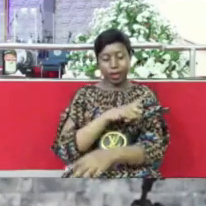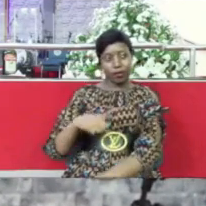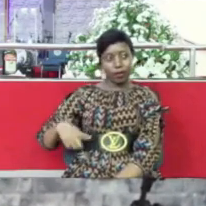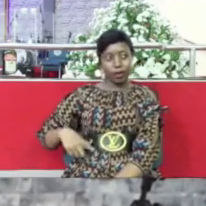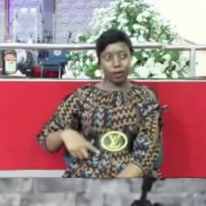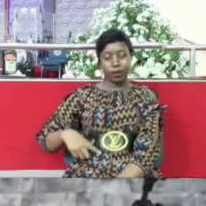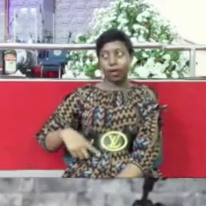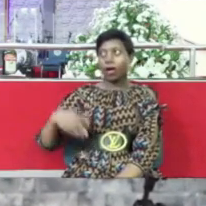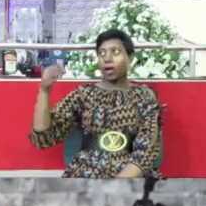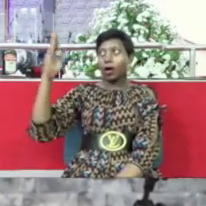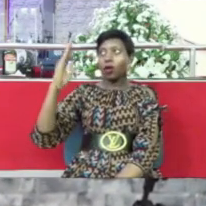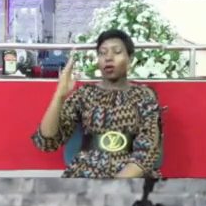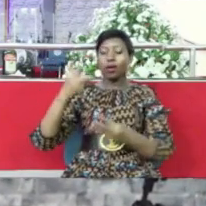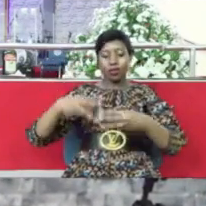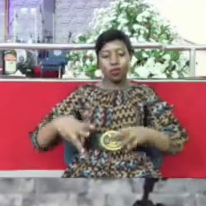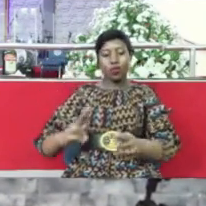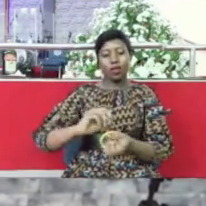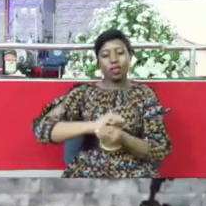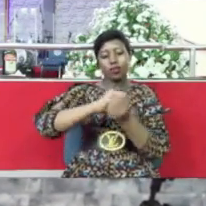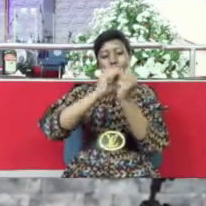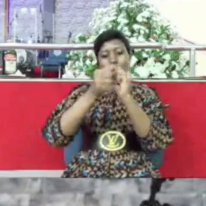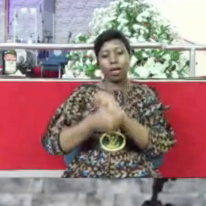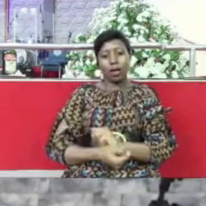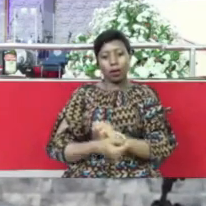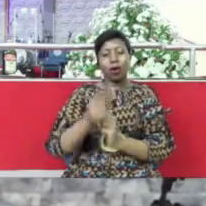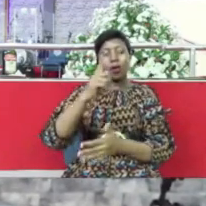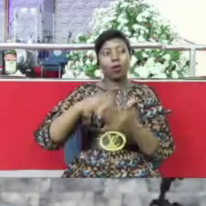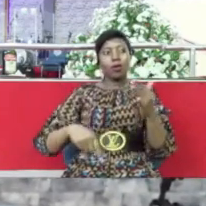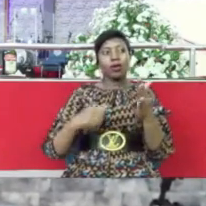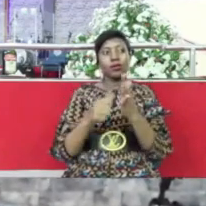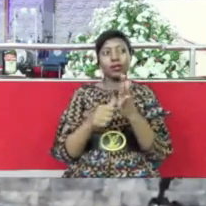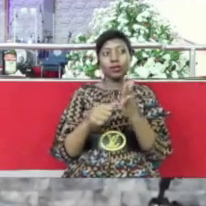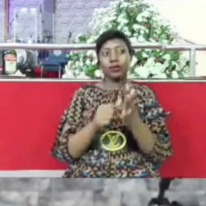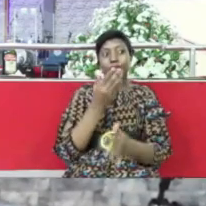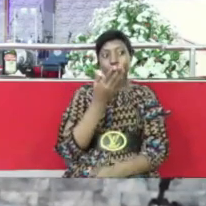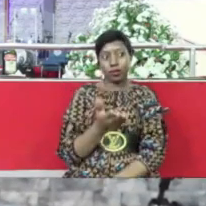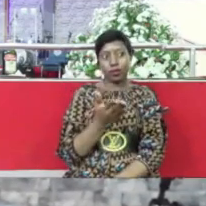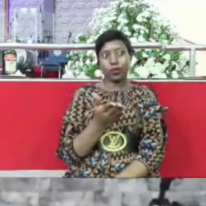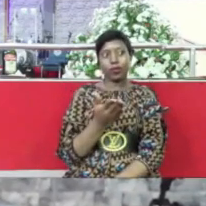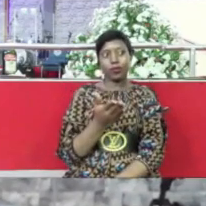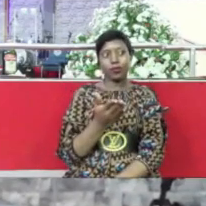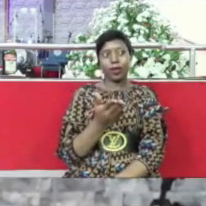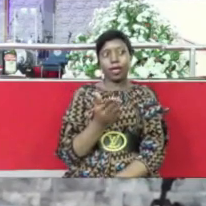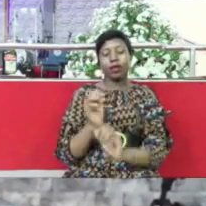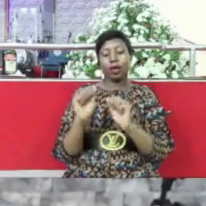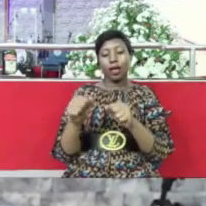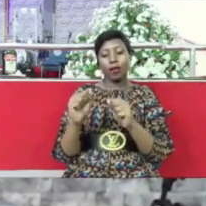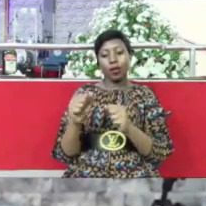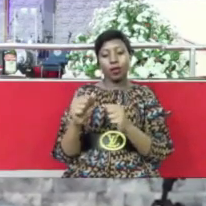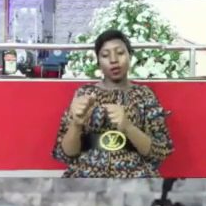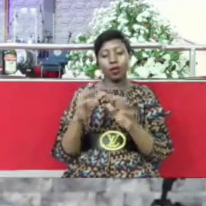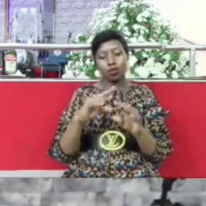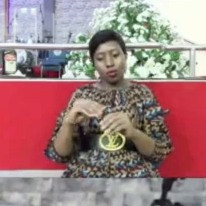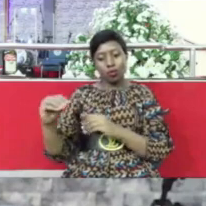has ways to turn around whatever has been chasing you. Mungu akona uwezo wa kugeuza mama ambaye alikuwa anakuandama. So that you can run around and ask where?